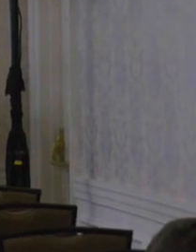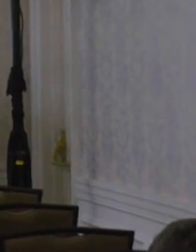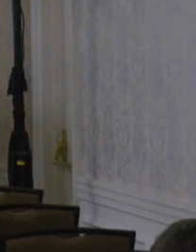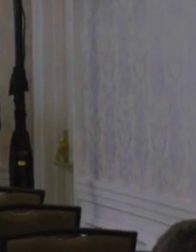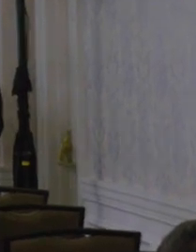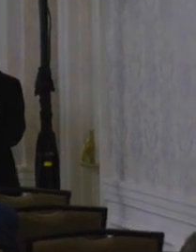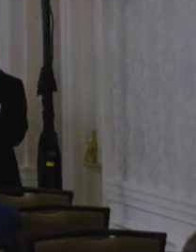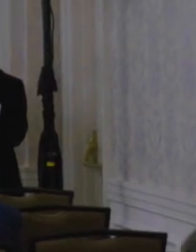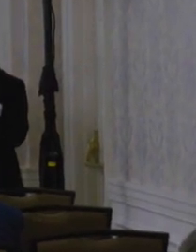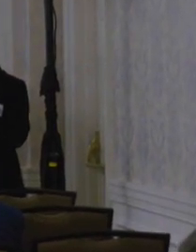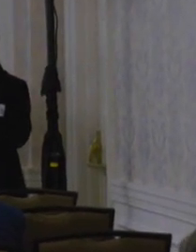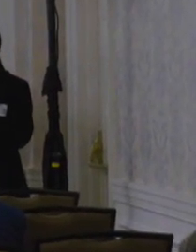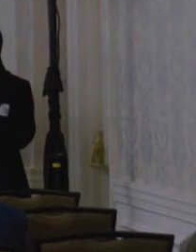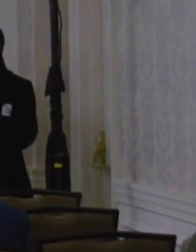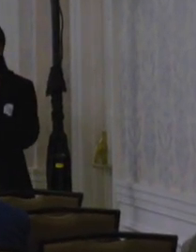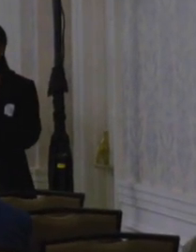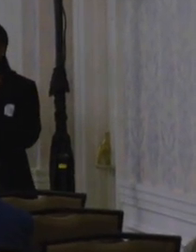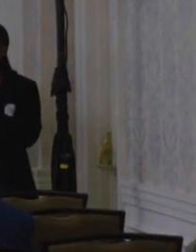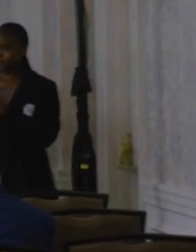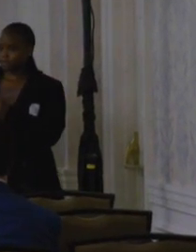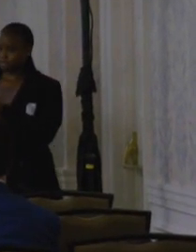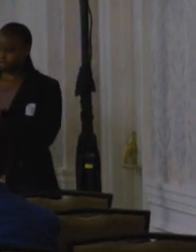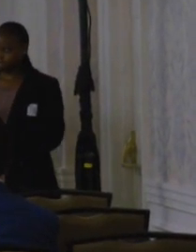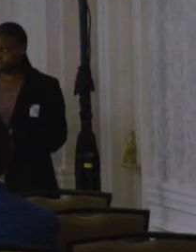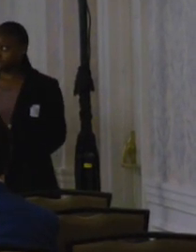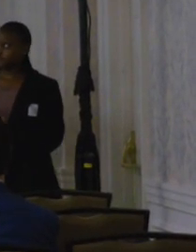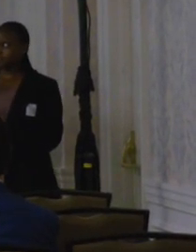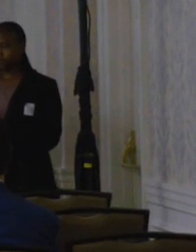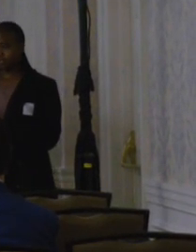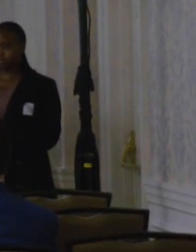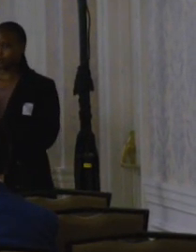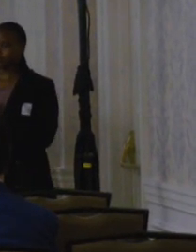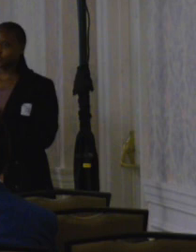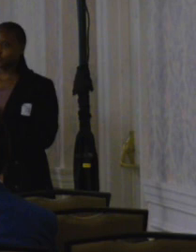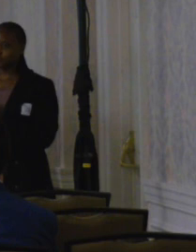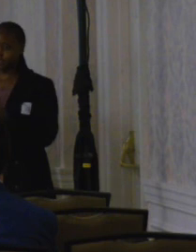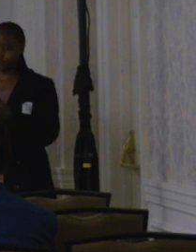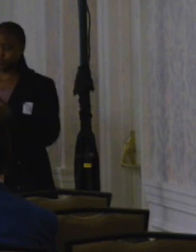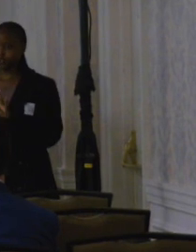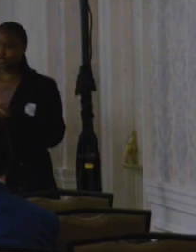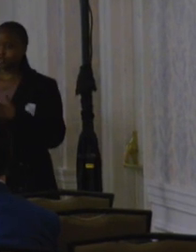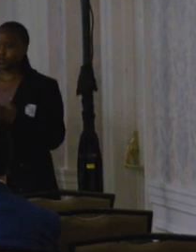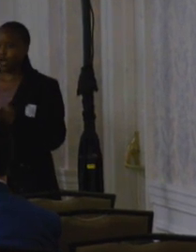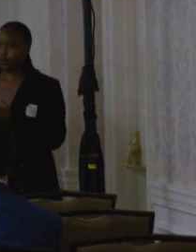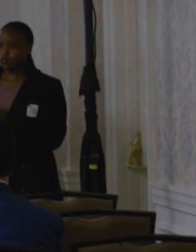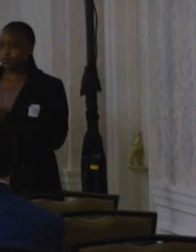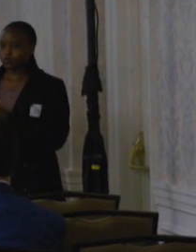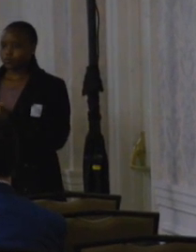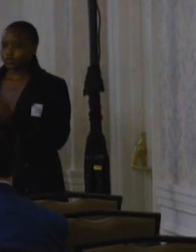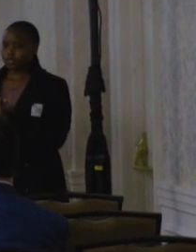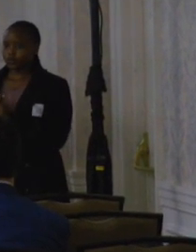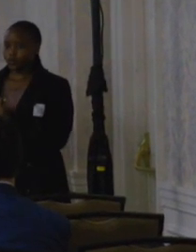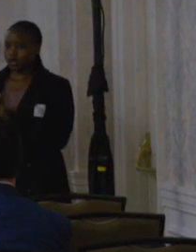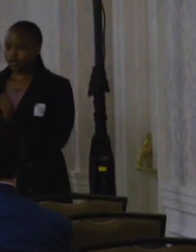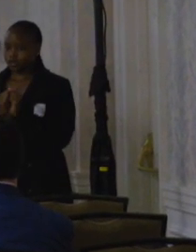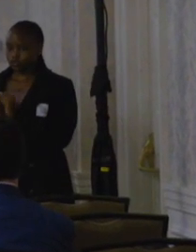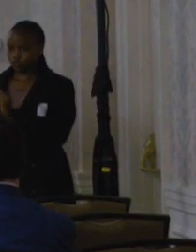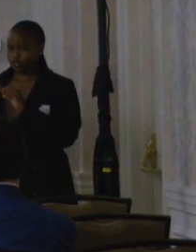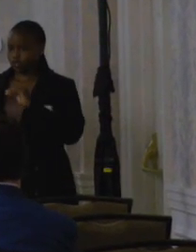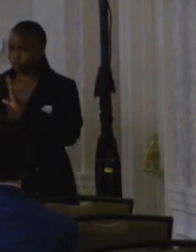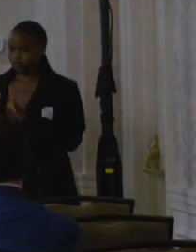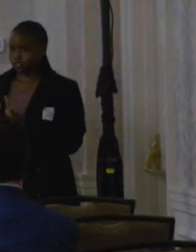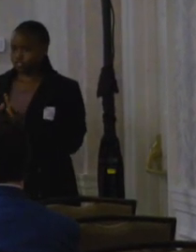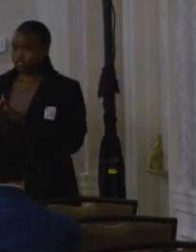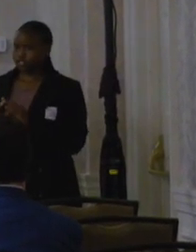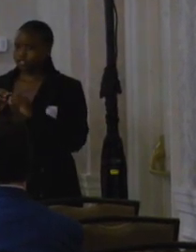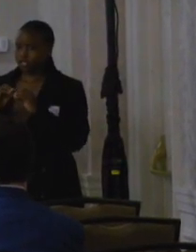been challenged to rethink what we do and to look into how we can work with teachers and